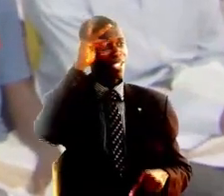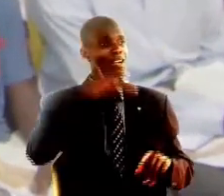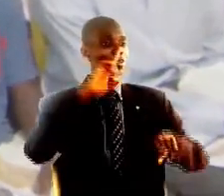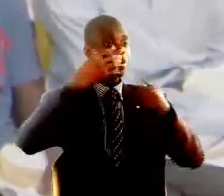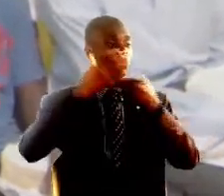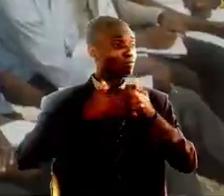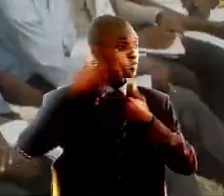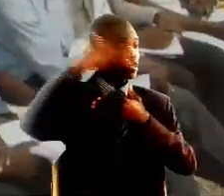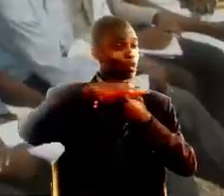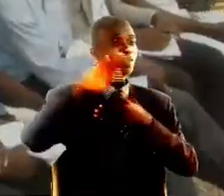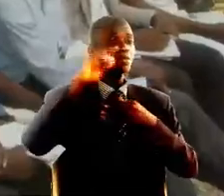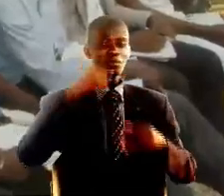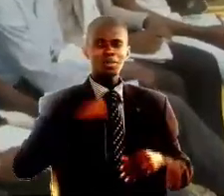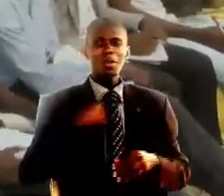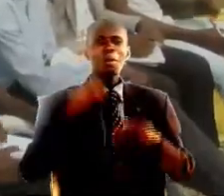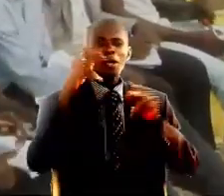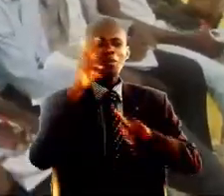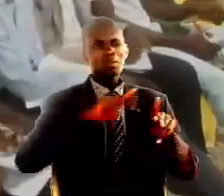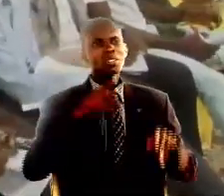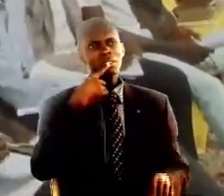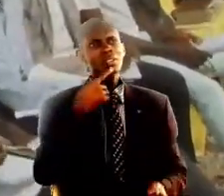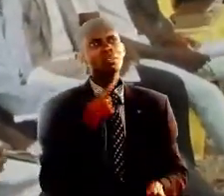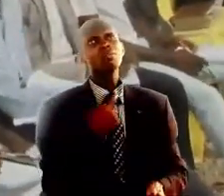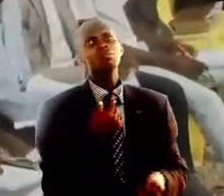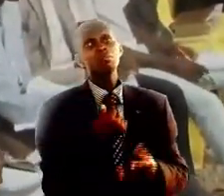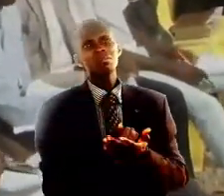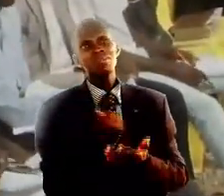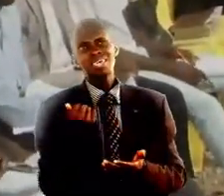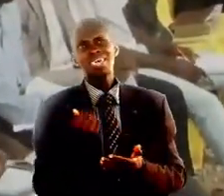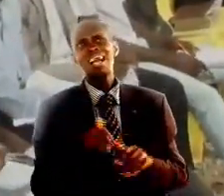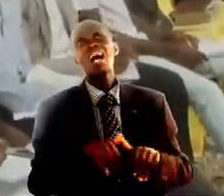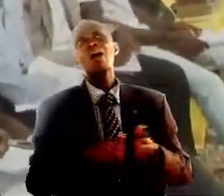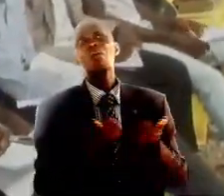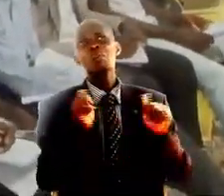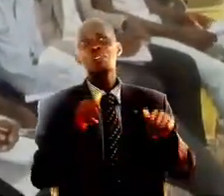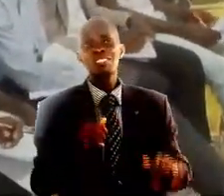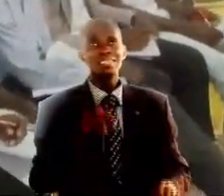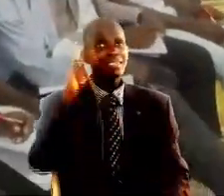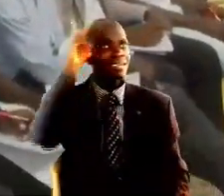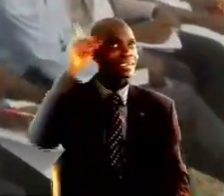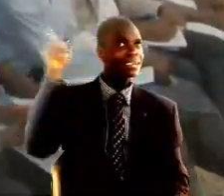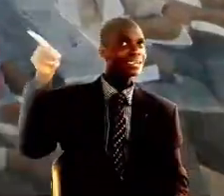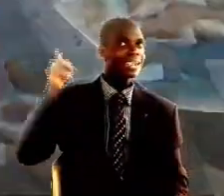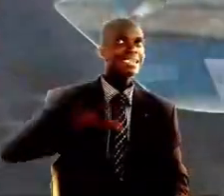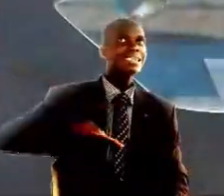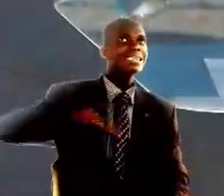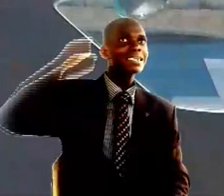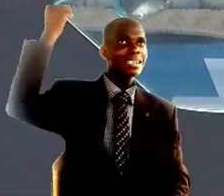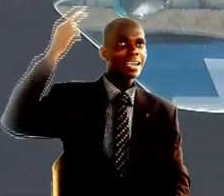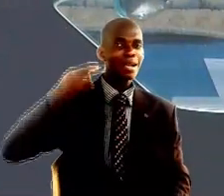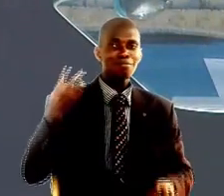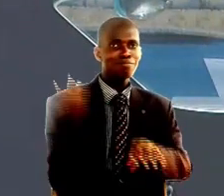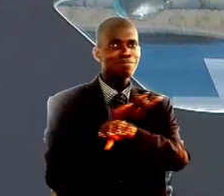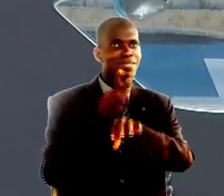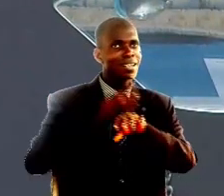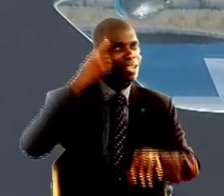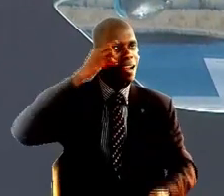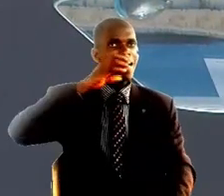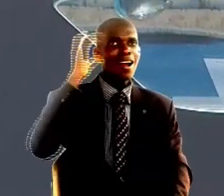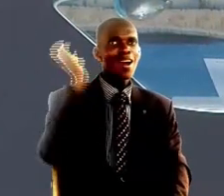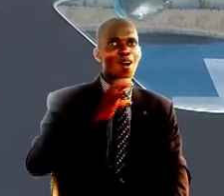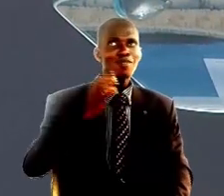know, some of them in their heart, they thought, that's impossible because of where you have been. How can we catch up with you and then